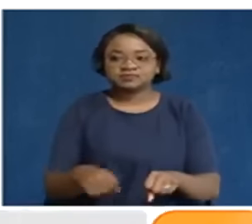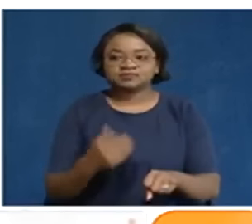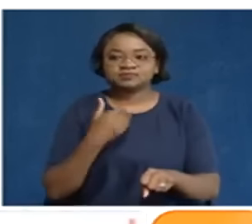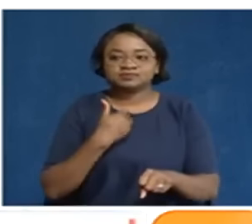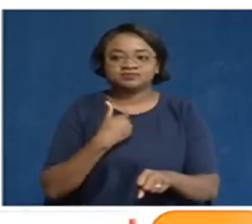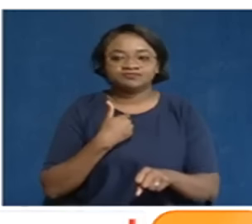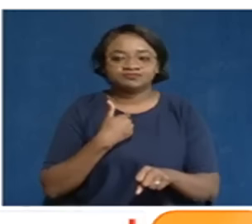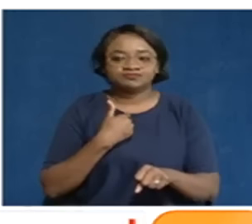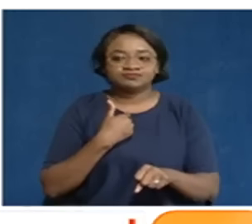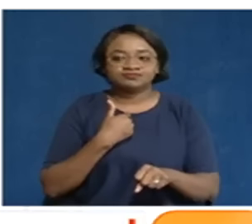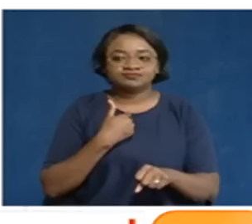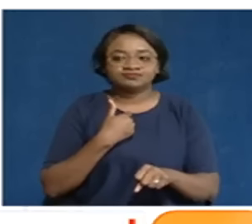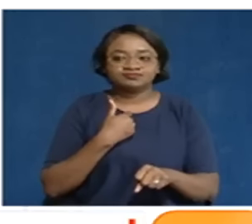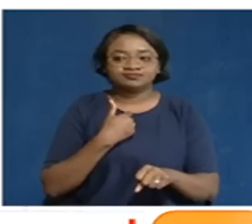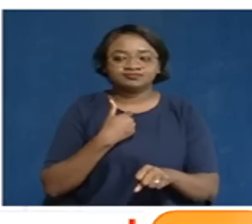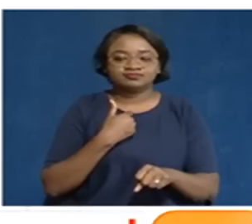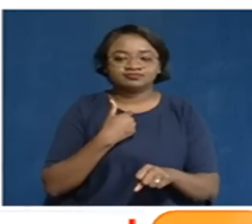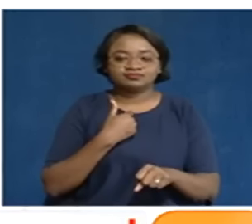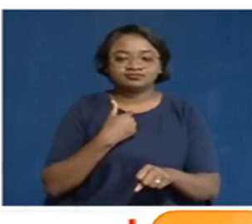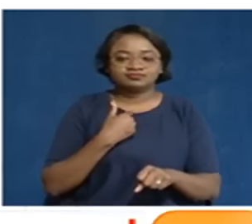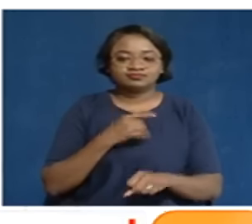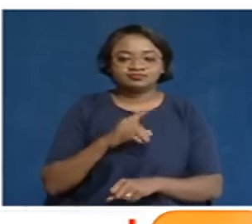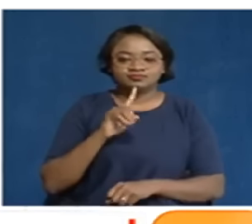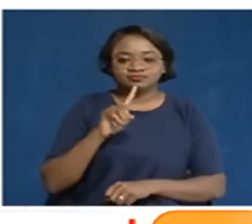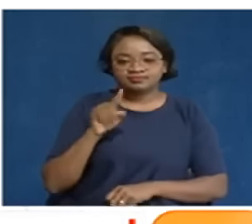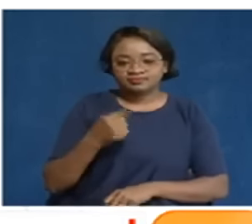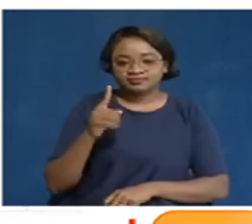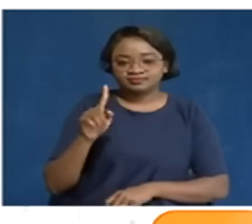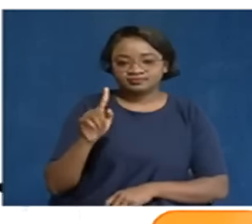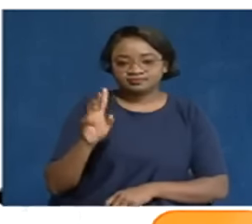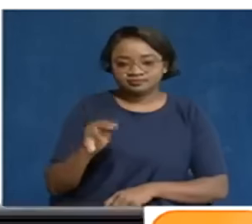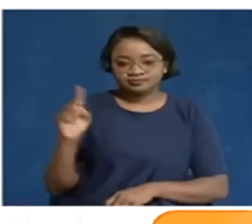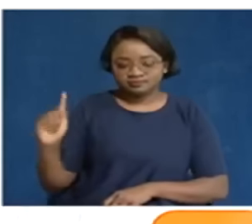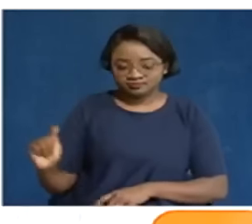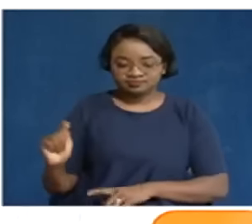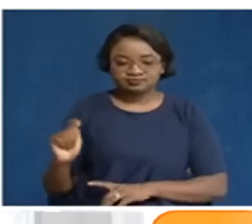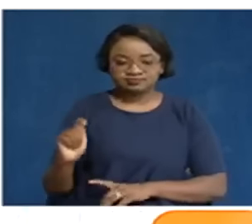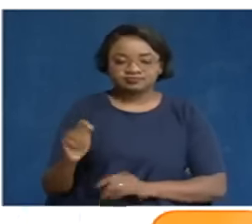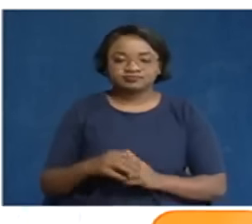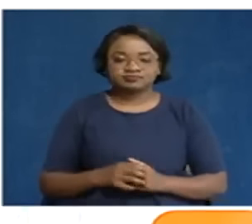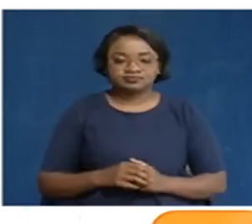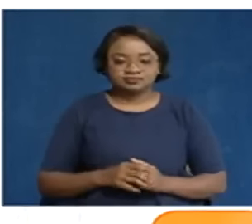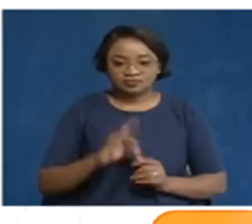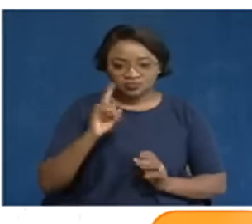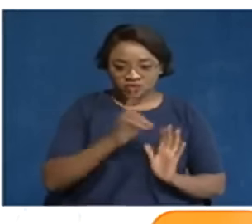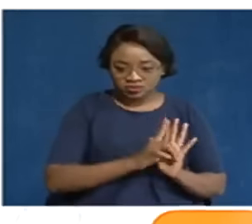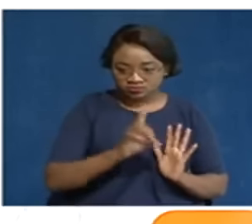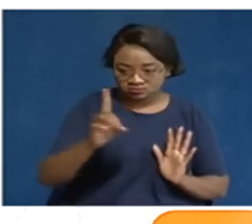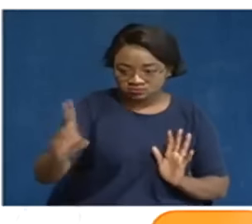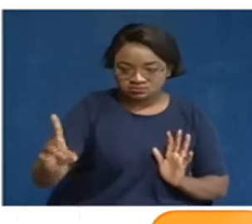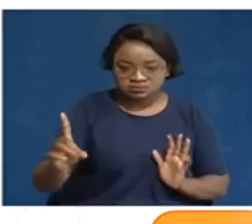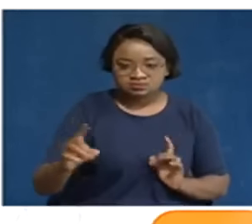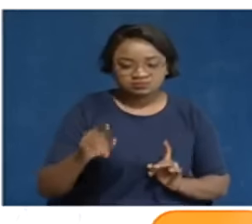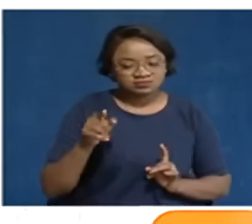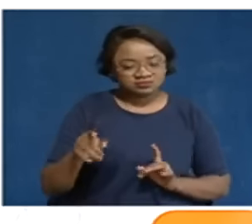over 1,000 metric tons of net cargo per voyage will be key asset